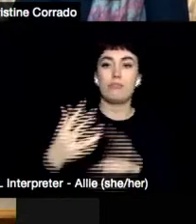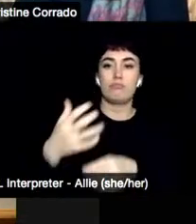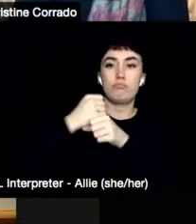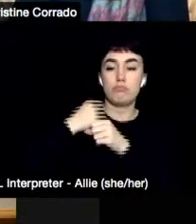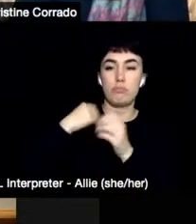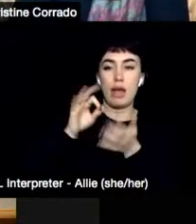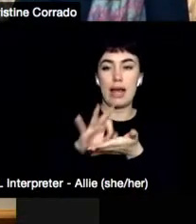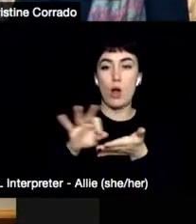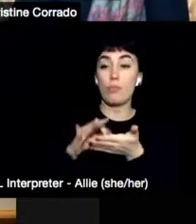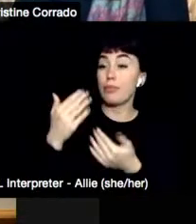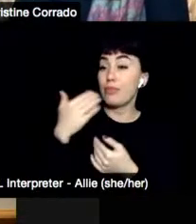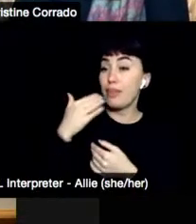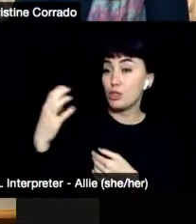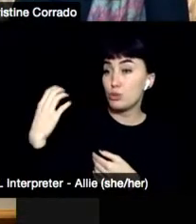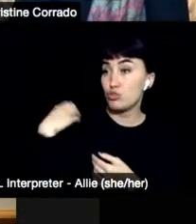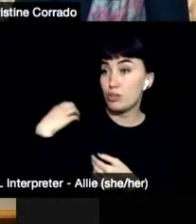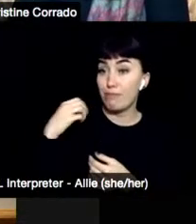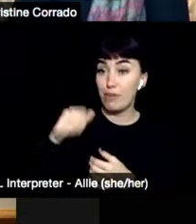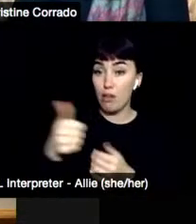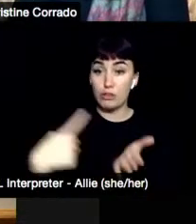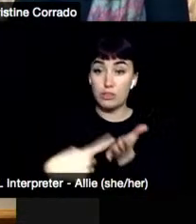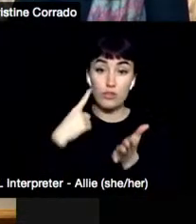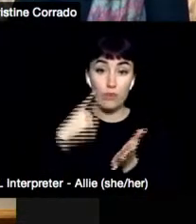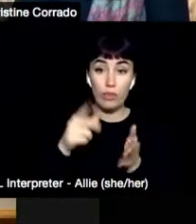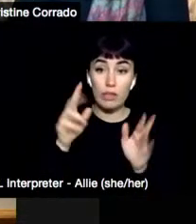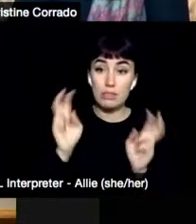Thanks, Chief. Any further discussion on this matter?